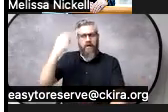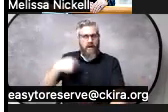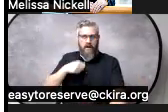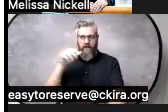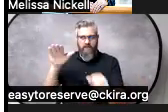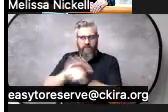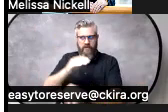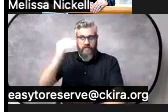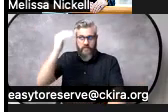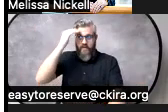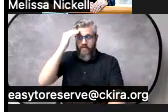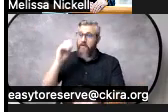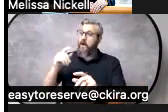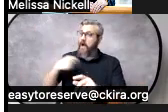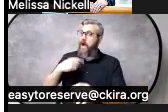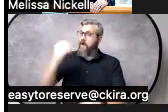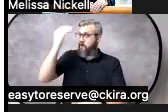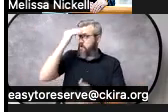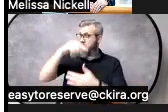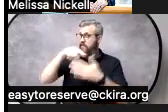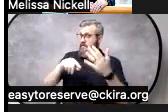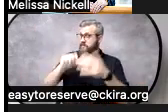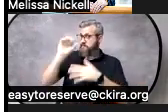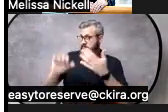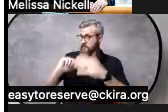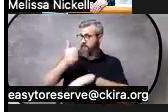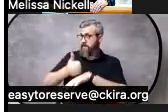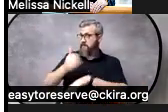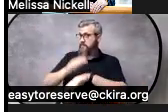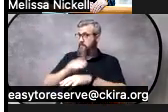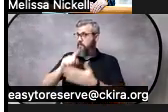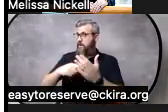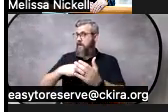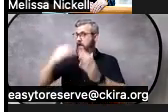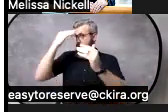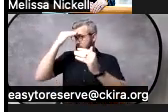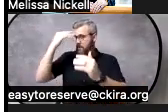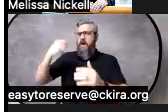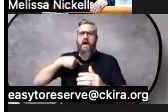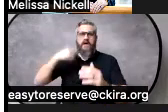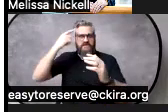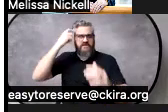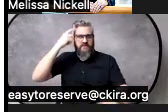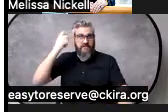but this is what I do know. And then based upon what I do know, this is what I speculate.